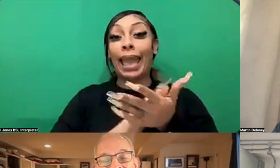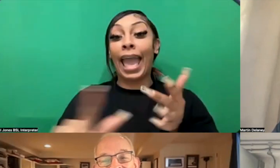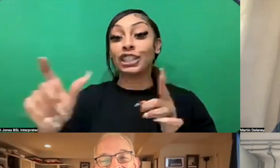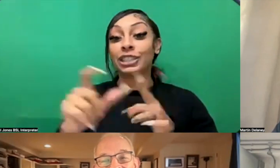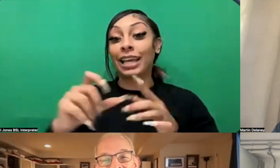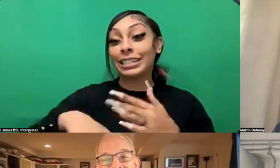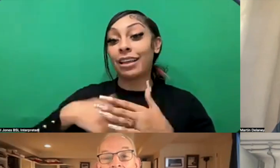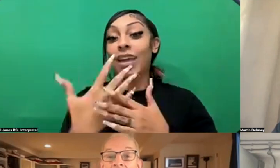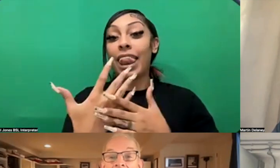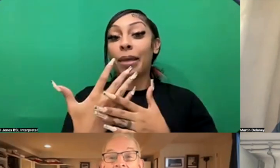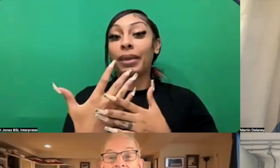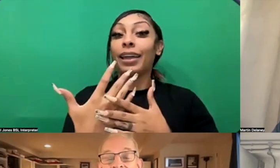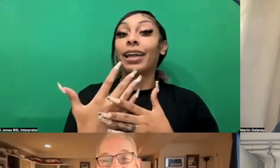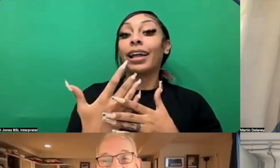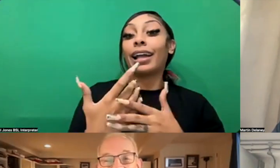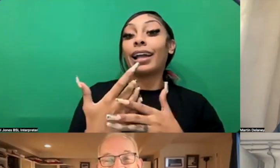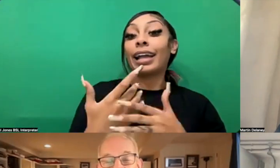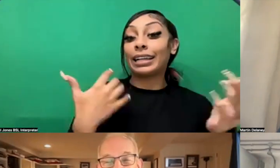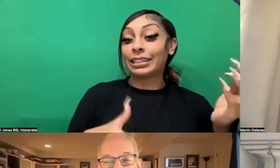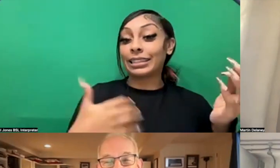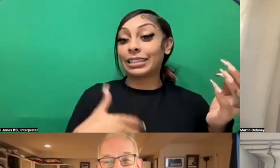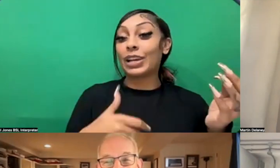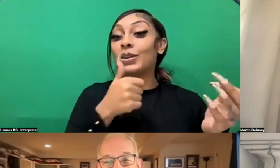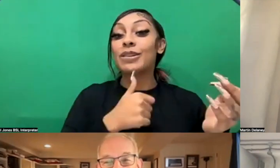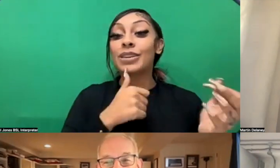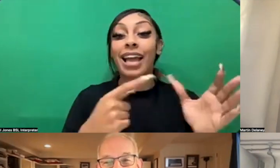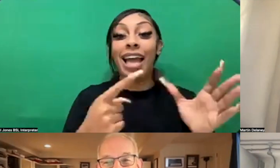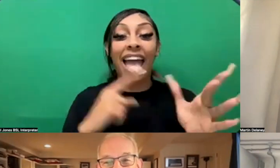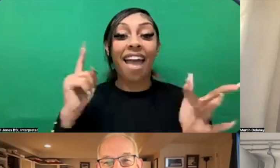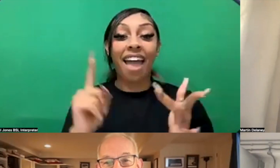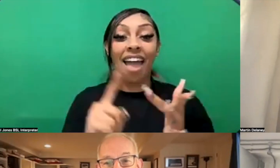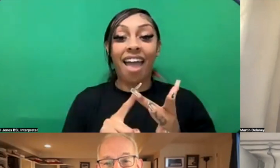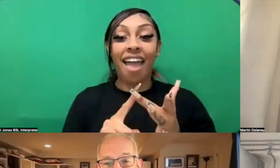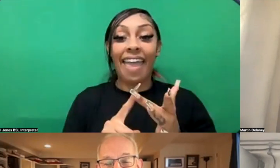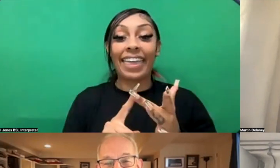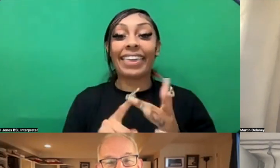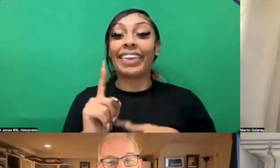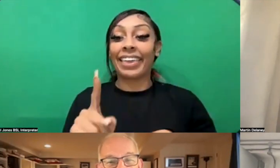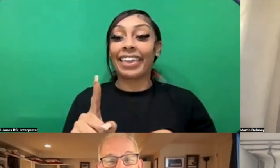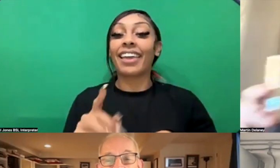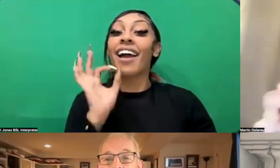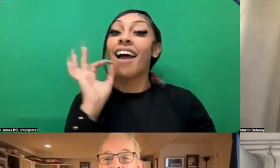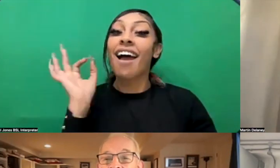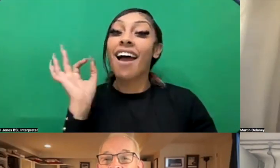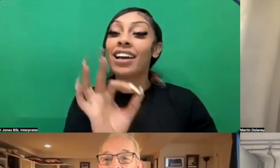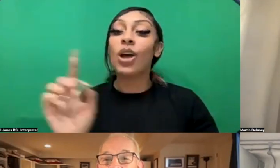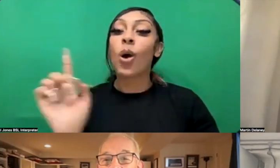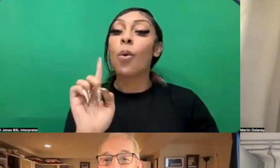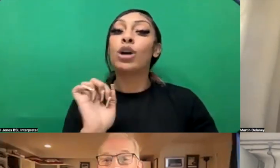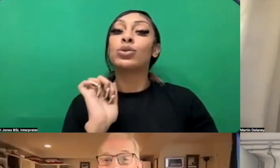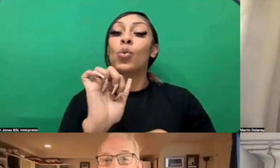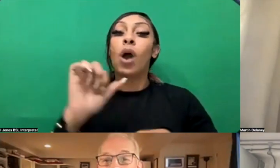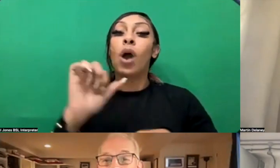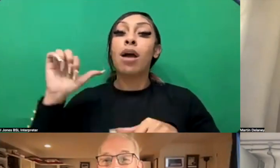AI. But he can't talk at the moment. He's not got a connection to a camera or mic, but he asks, what is your process for creating